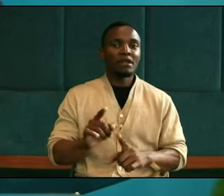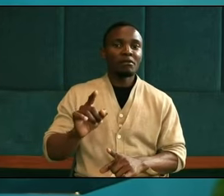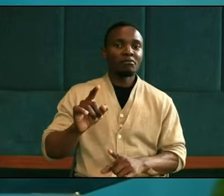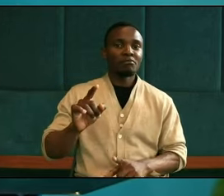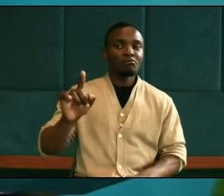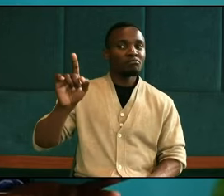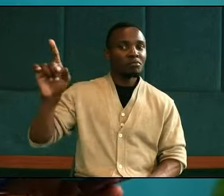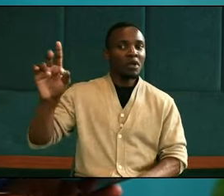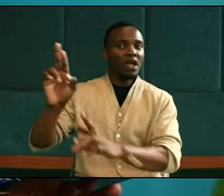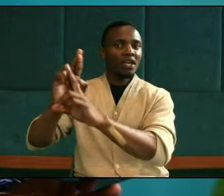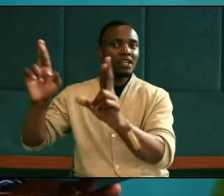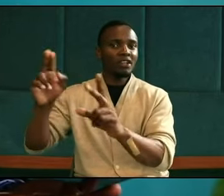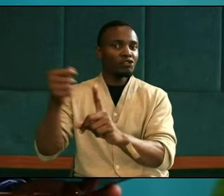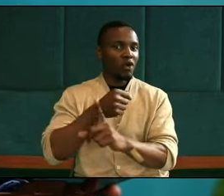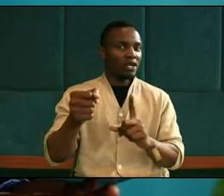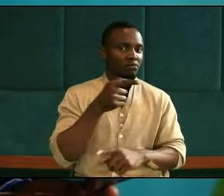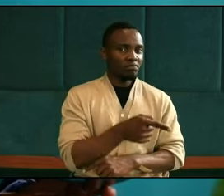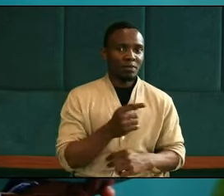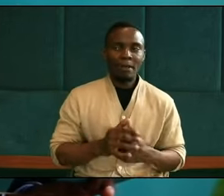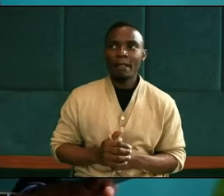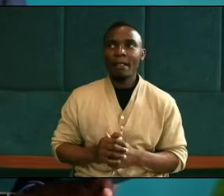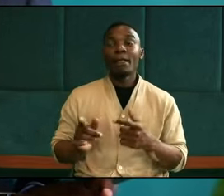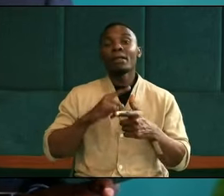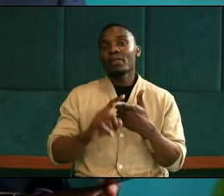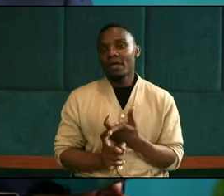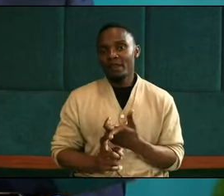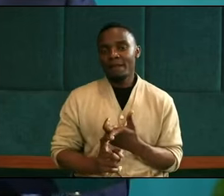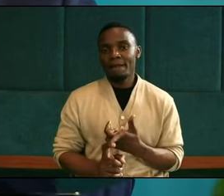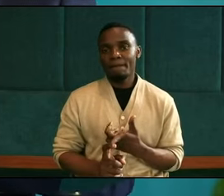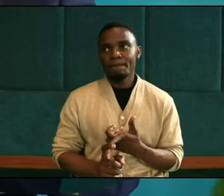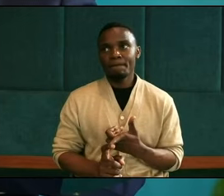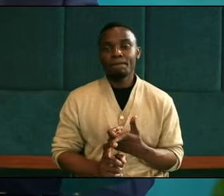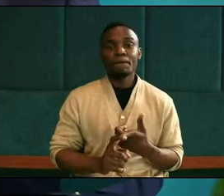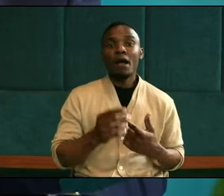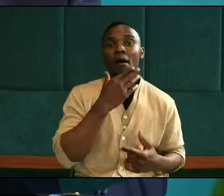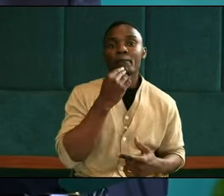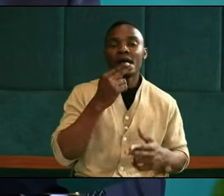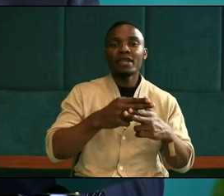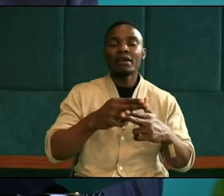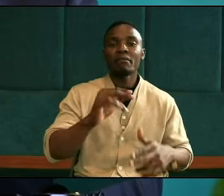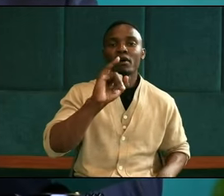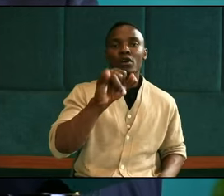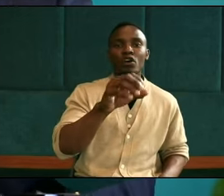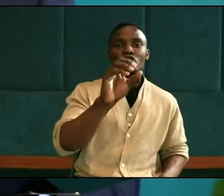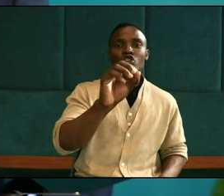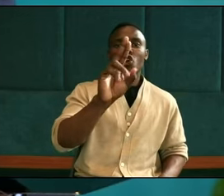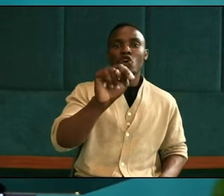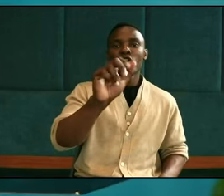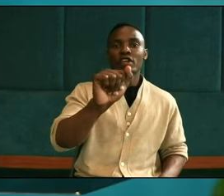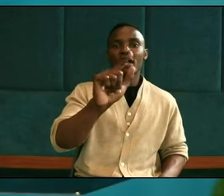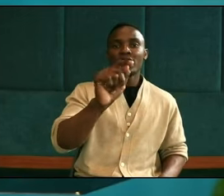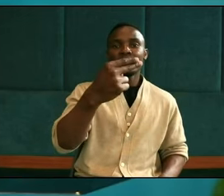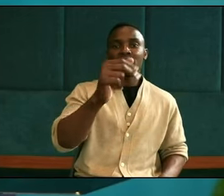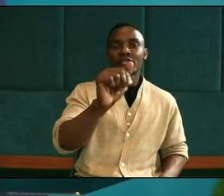be attacked at any moment. At that time, Jonathan, son of Saul, says to